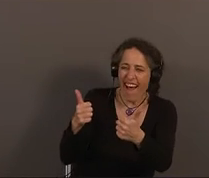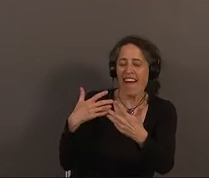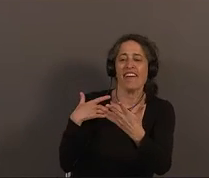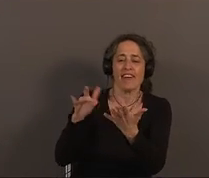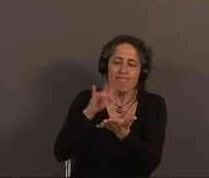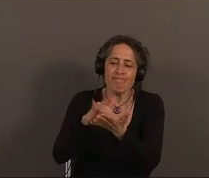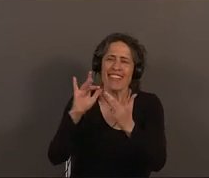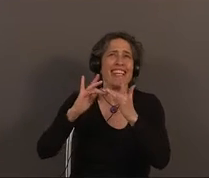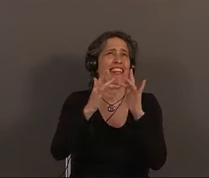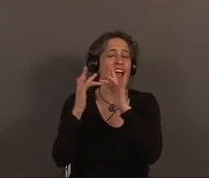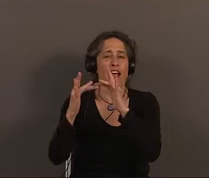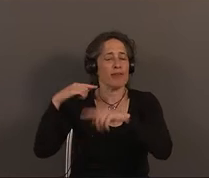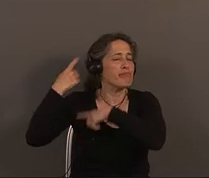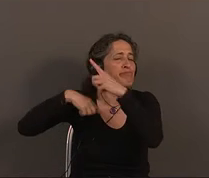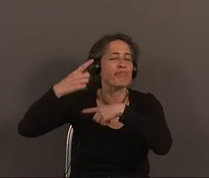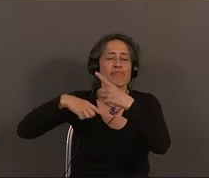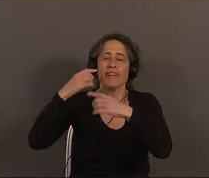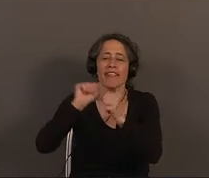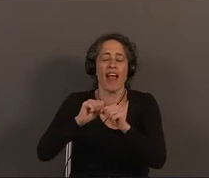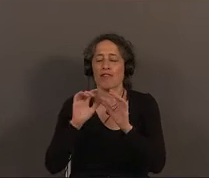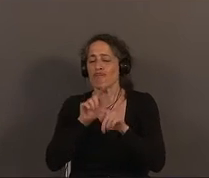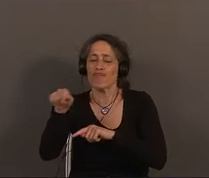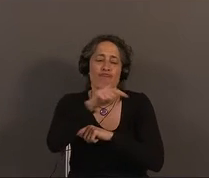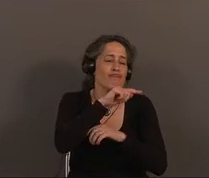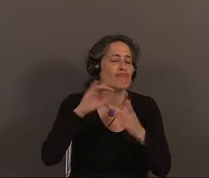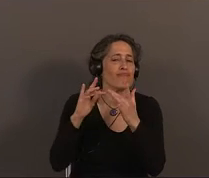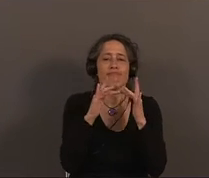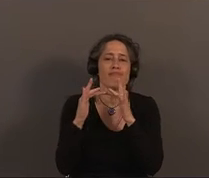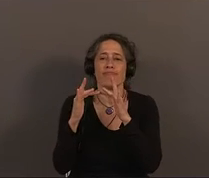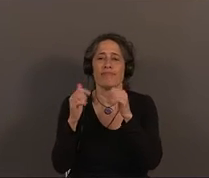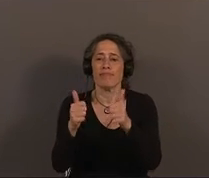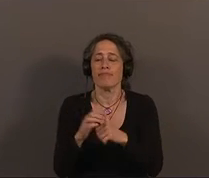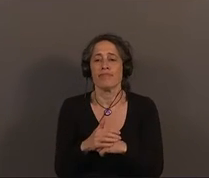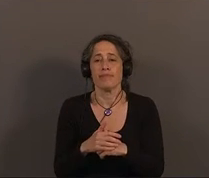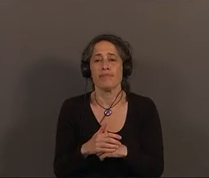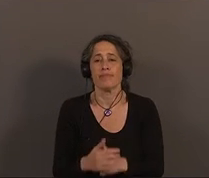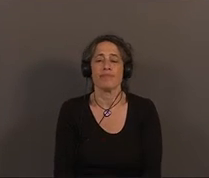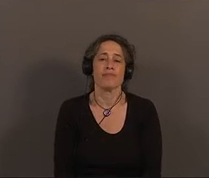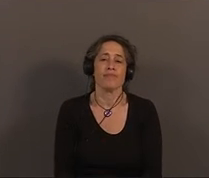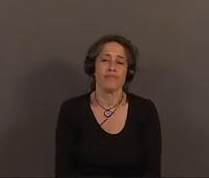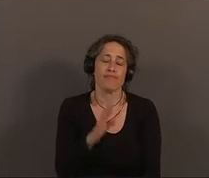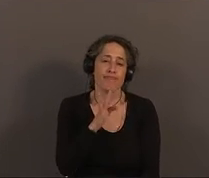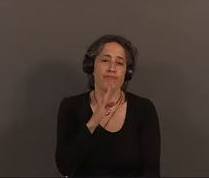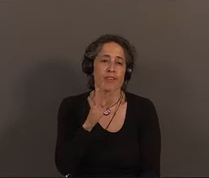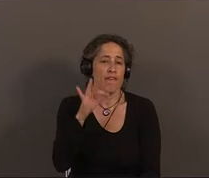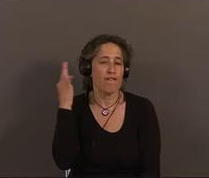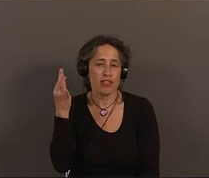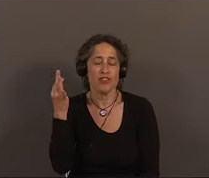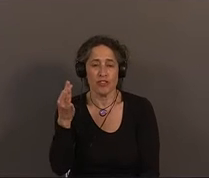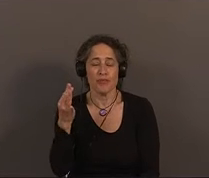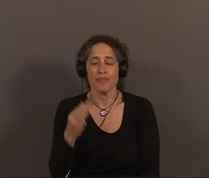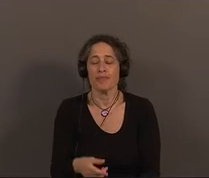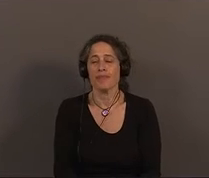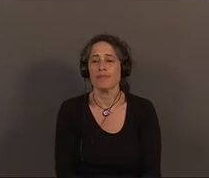the internet. And now that we have it. J'en avais entendu parler en juin 2017 que le roaming data européen va